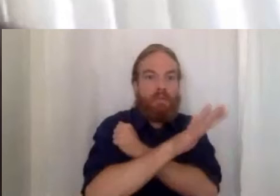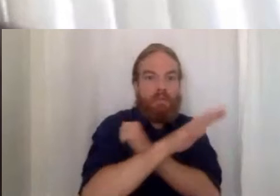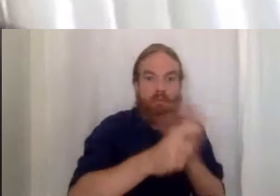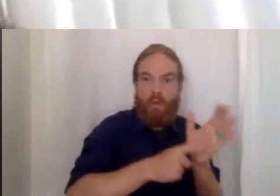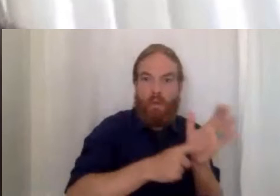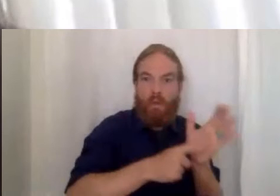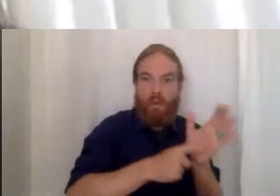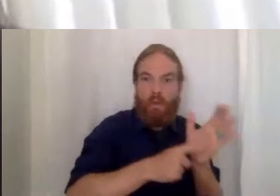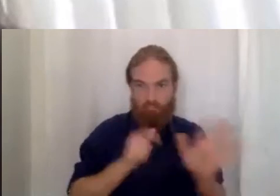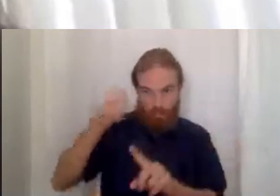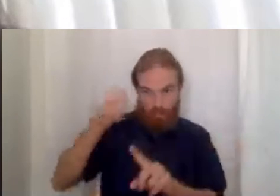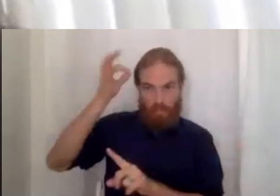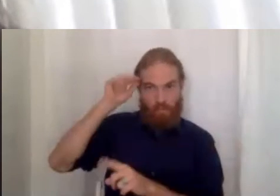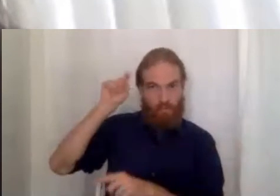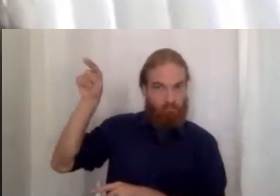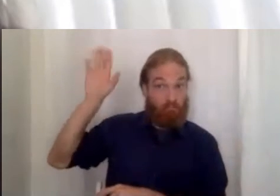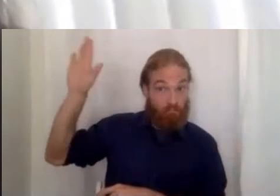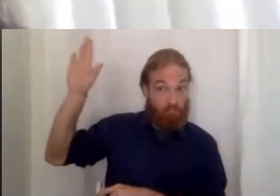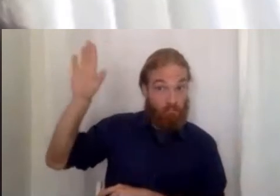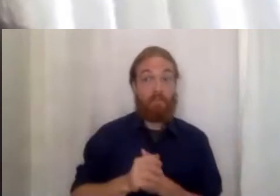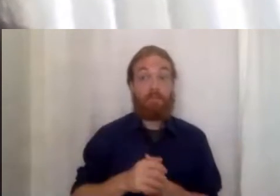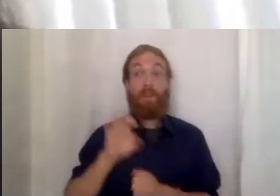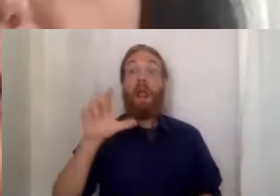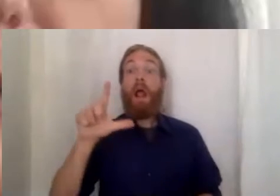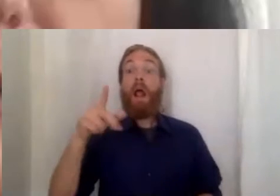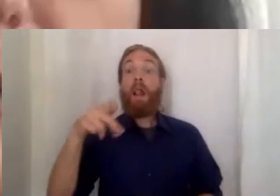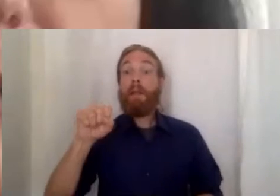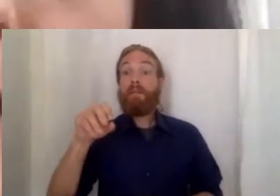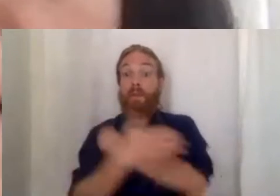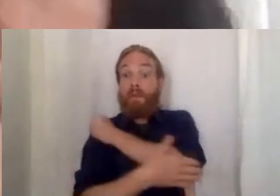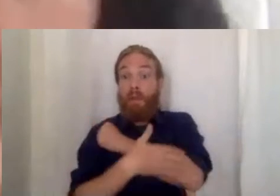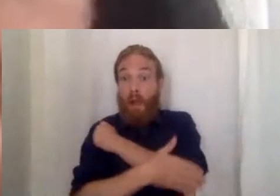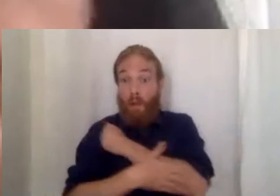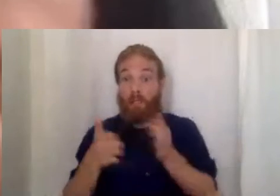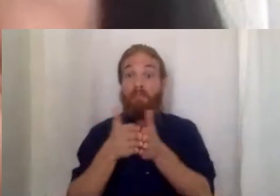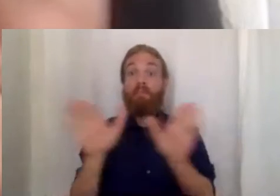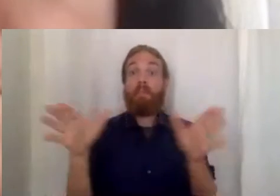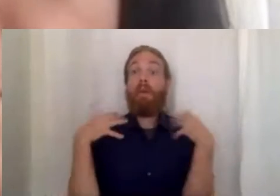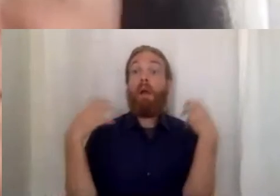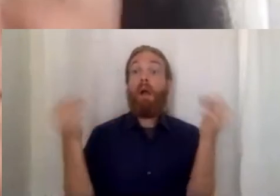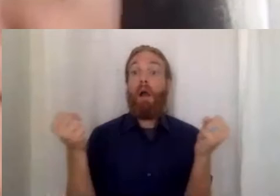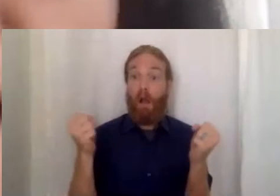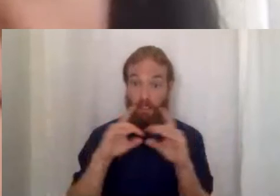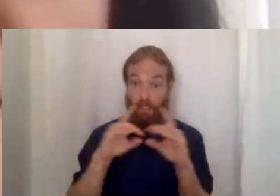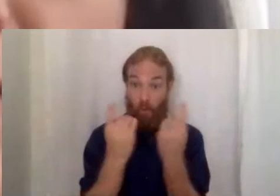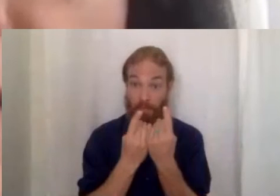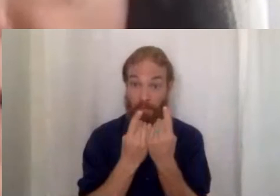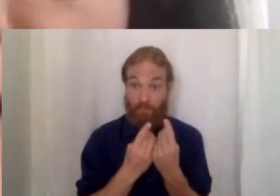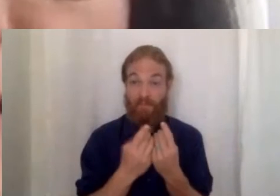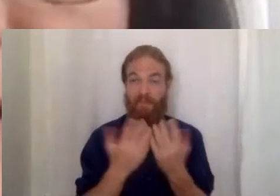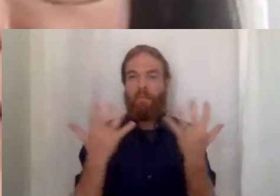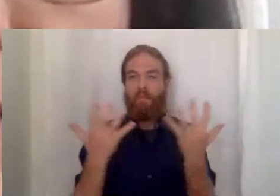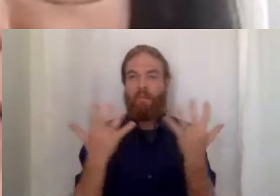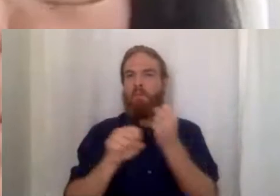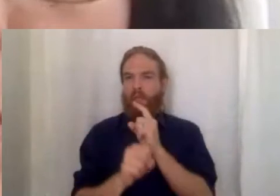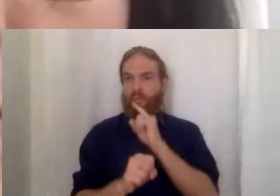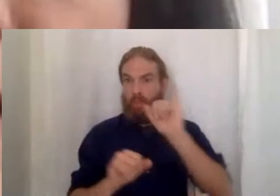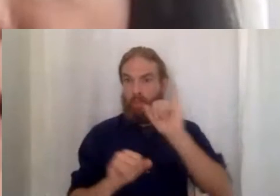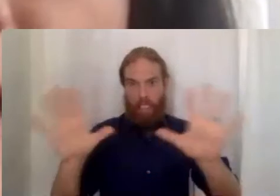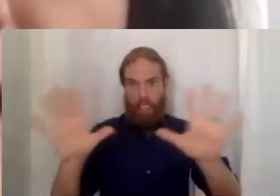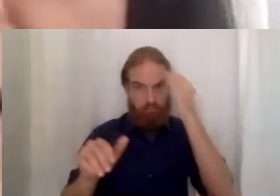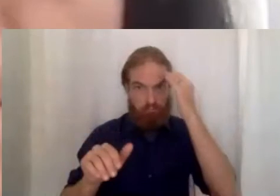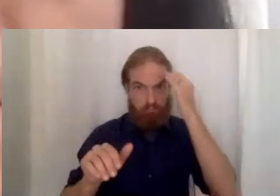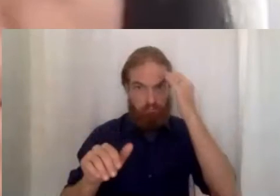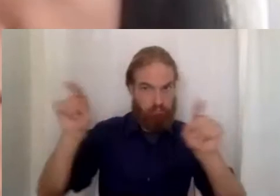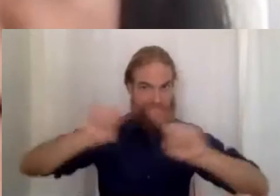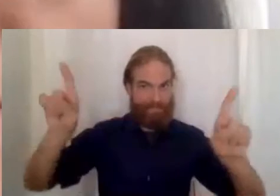sure that that's abundantly clear. And then part of the, I think you've covered it